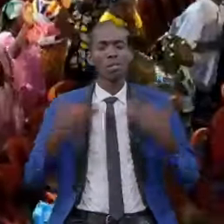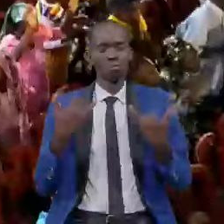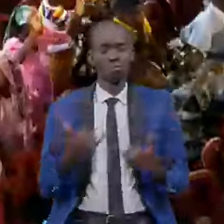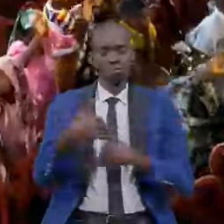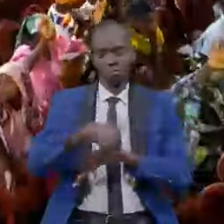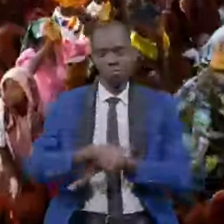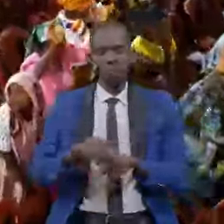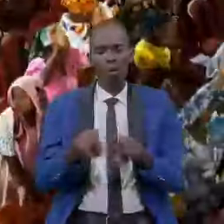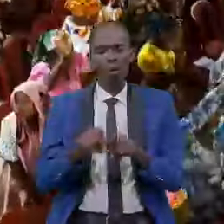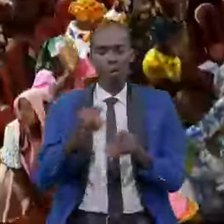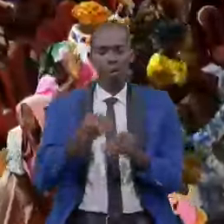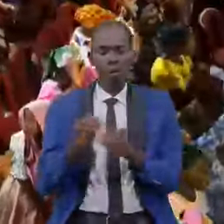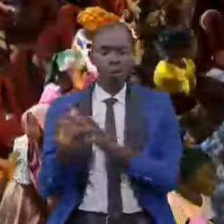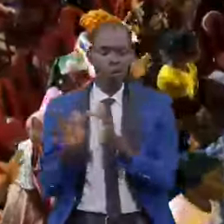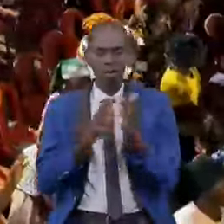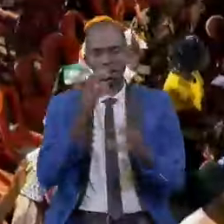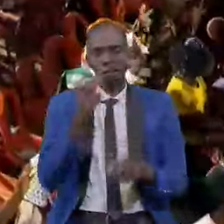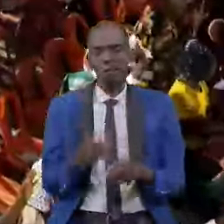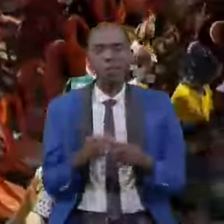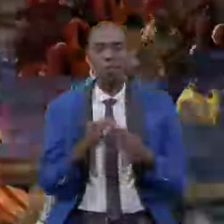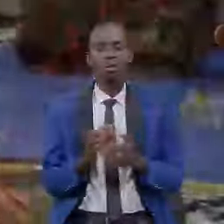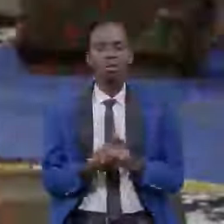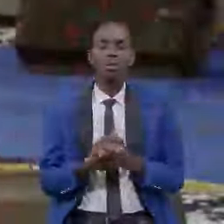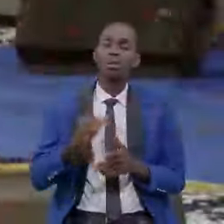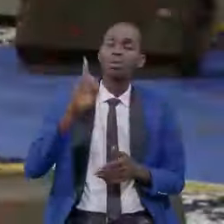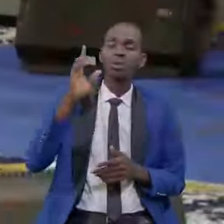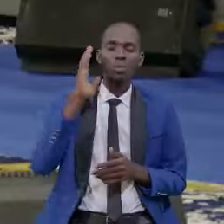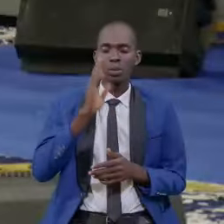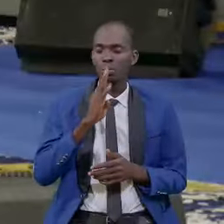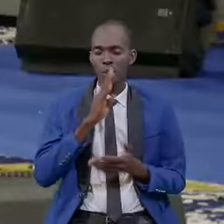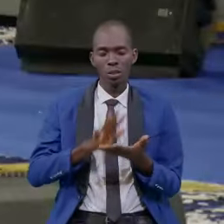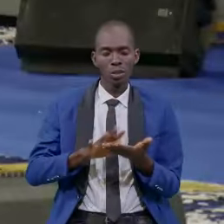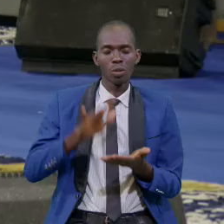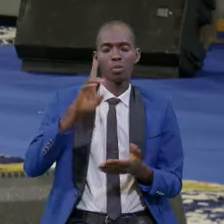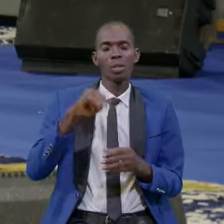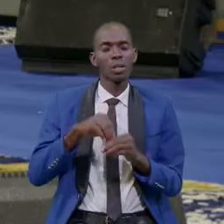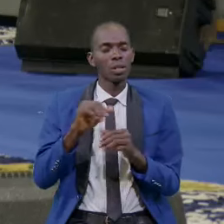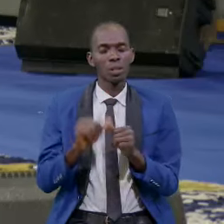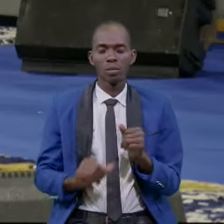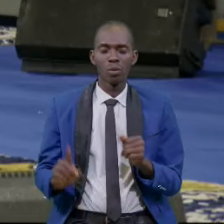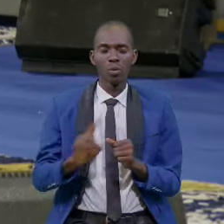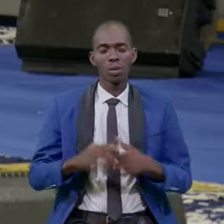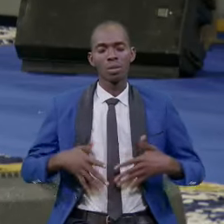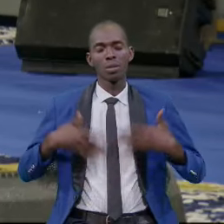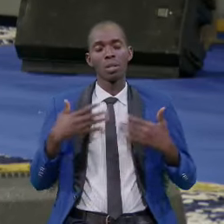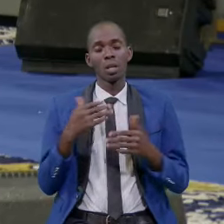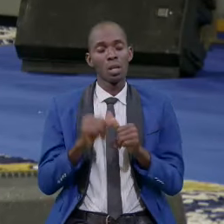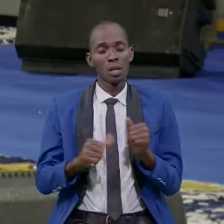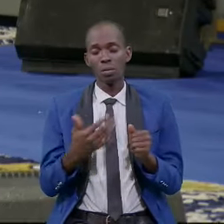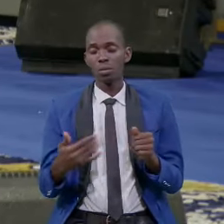Jesus' name. You'll be glorified in every life, and every request we